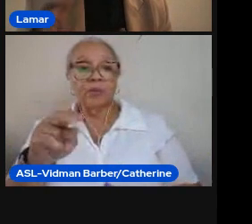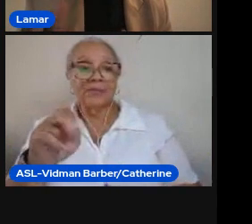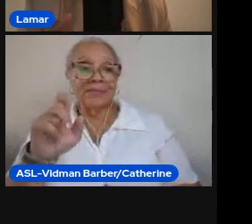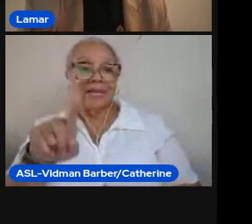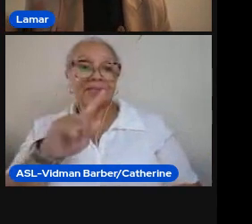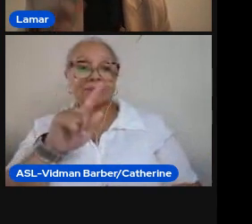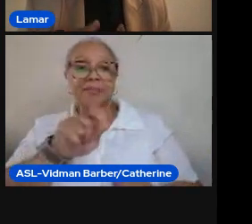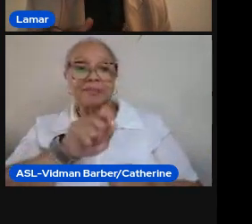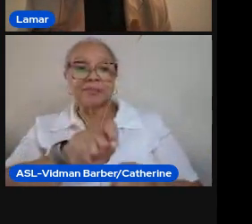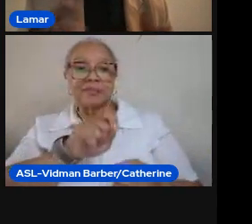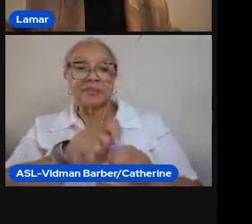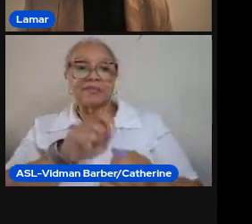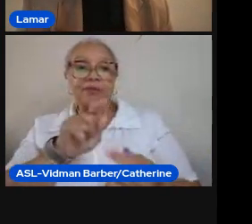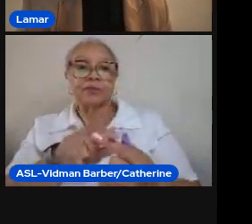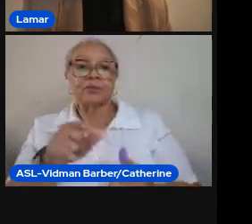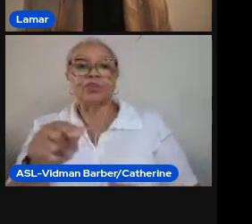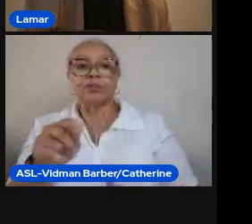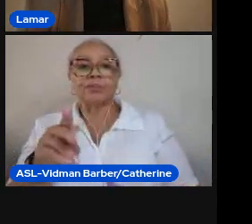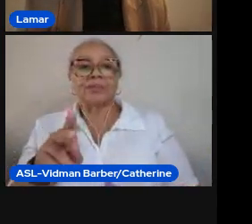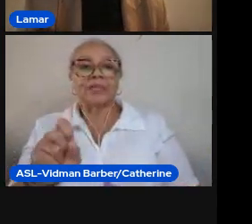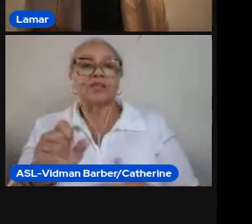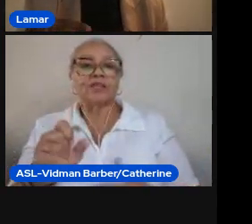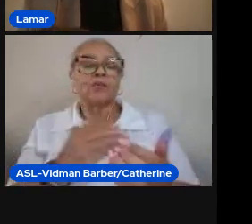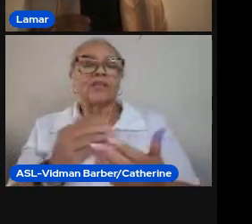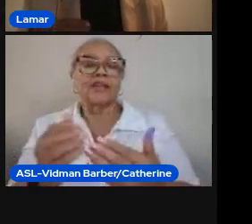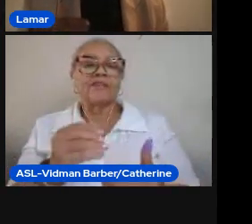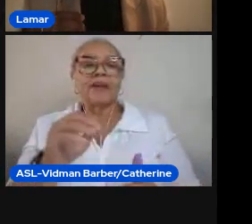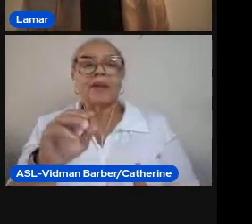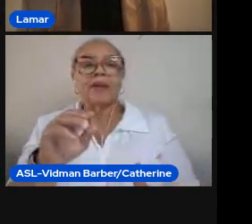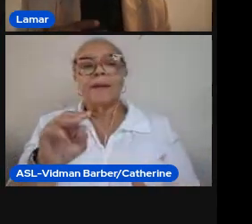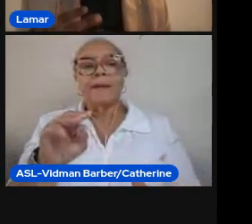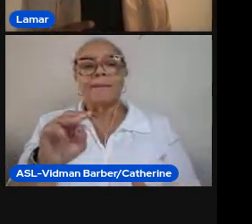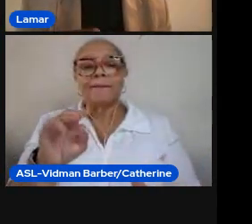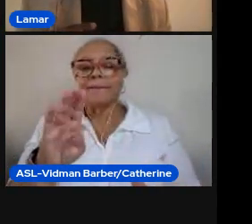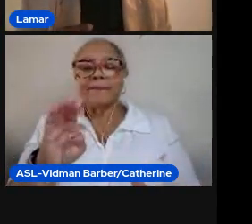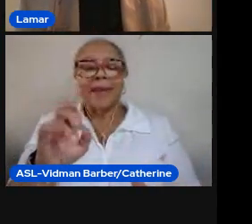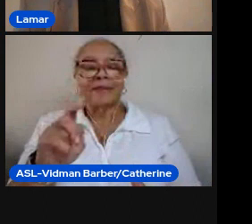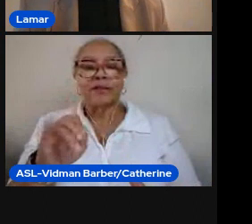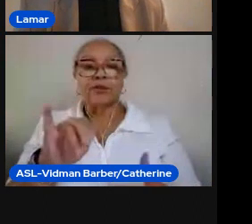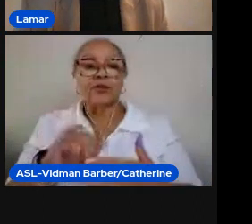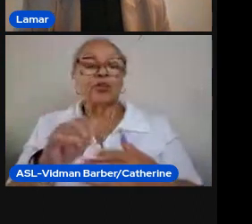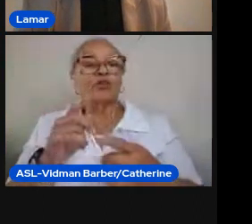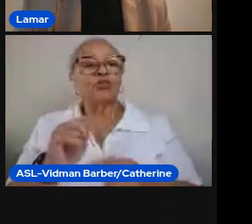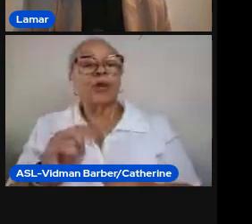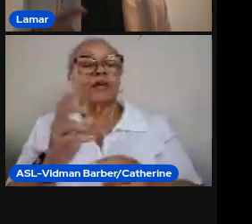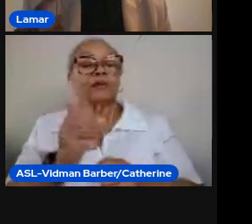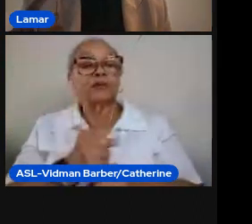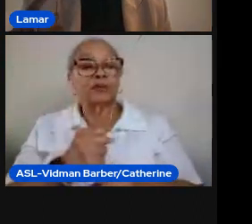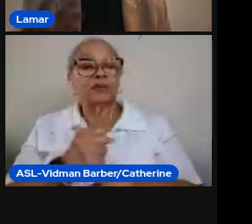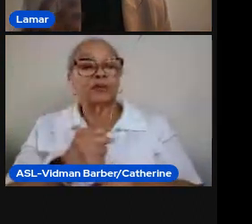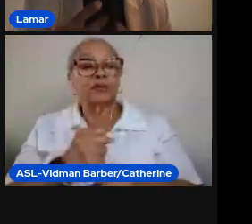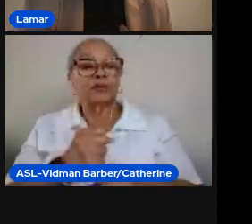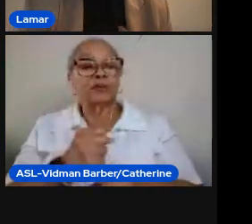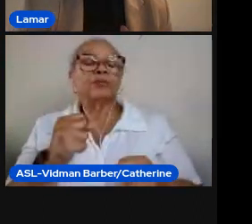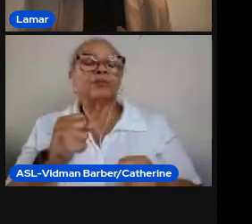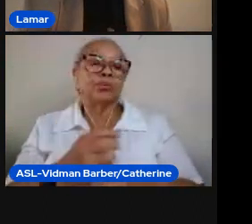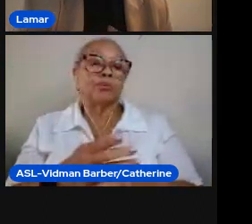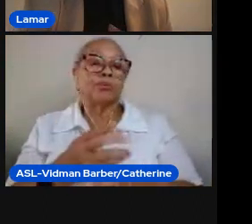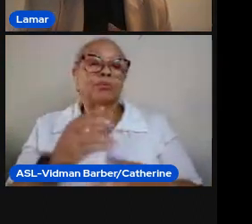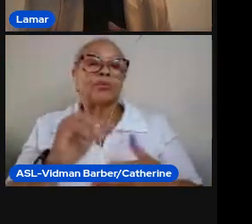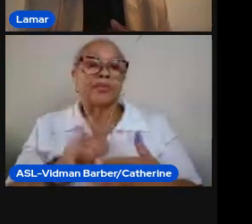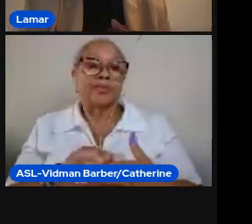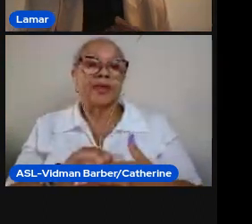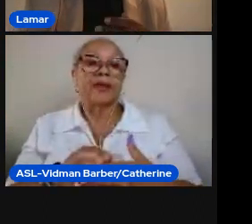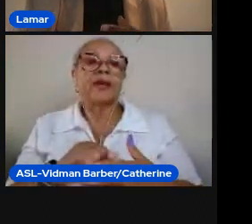to GBS or specific to whatever bacteria it is that you're trying to create that vaccine for. It needs to be